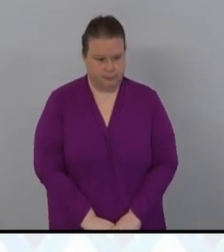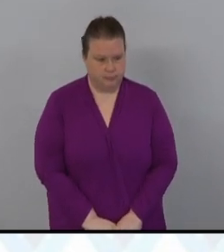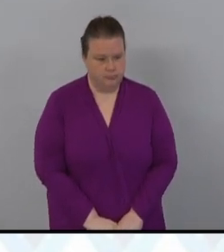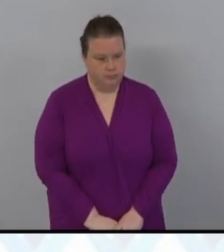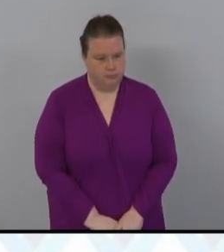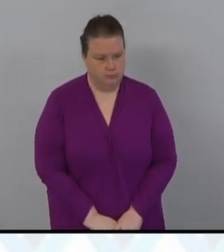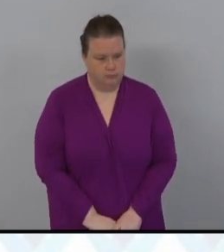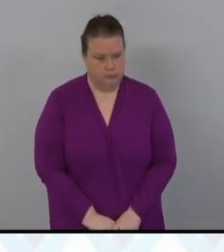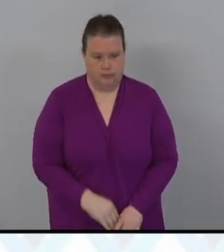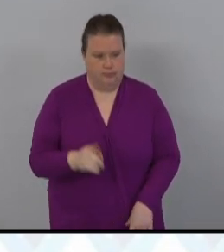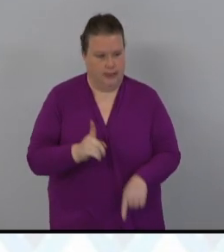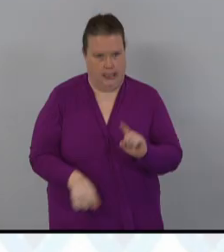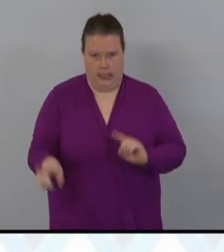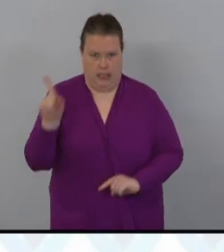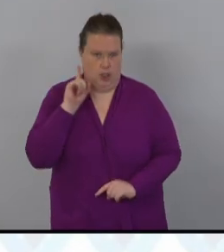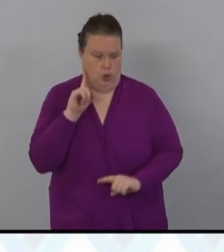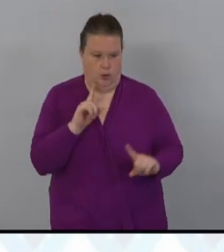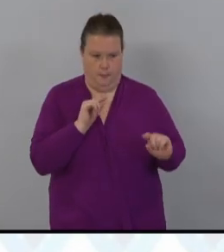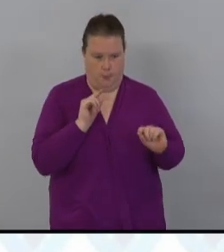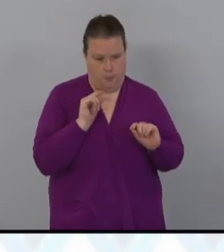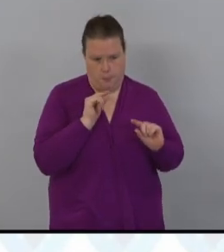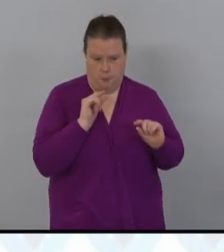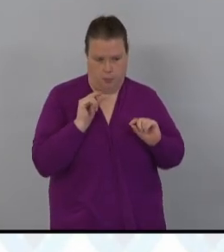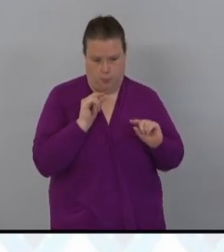this was this one. We got it.